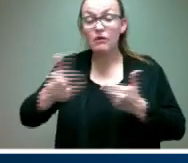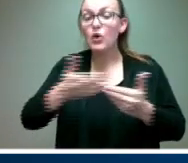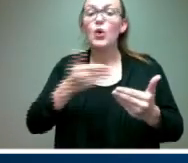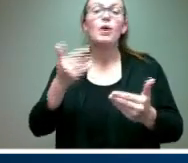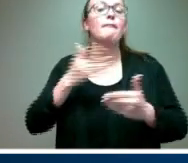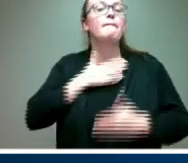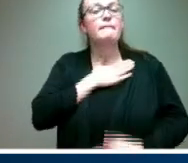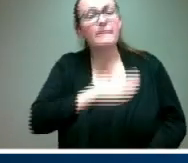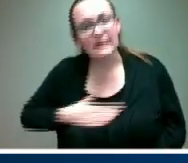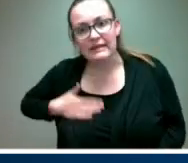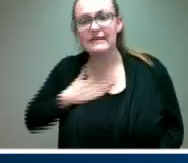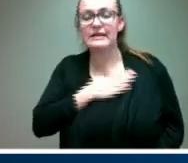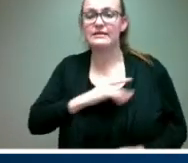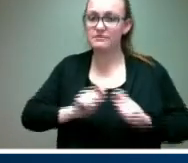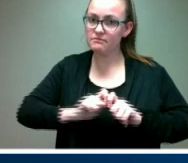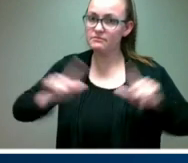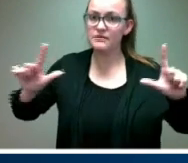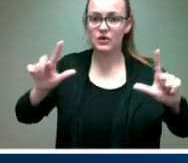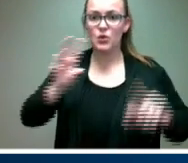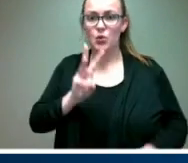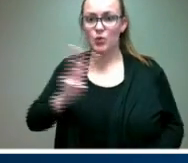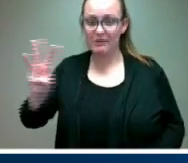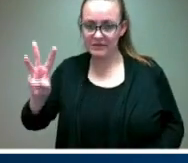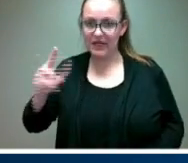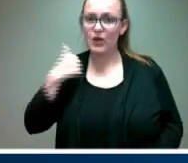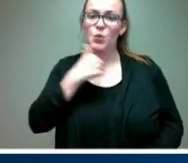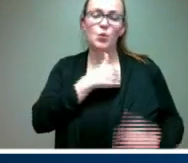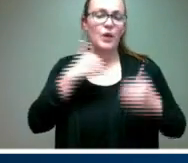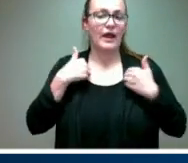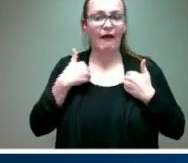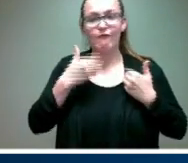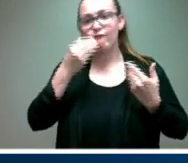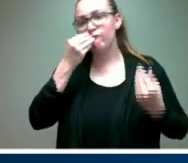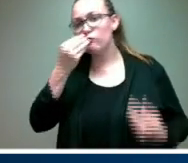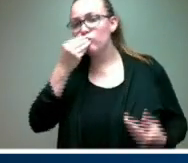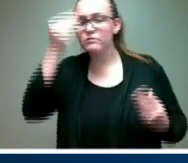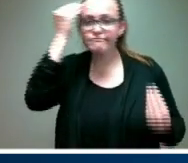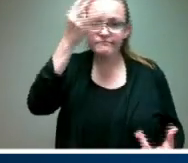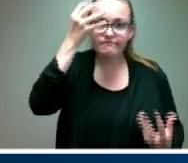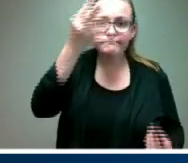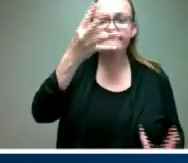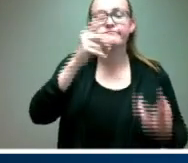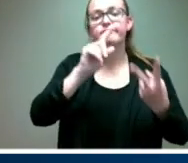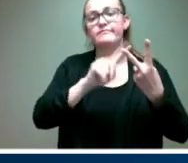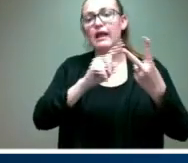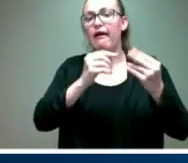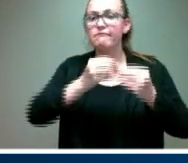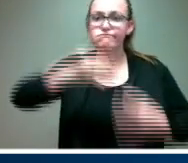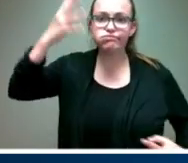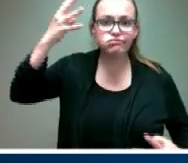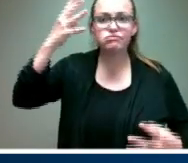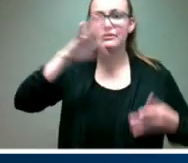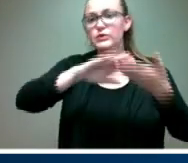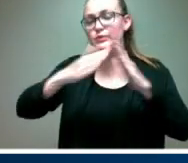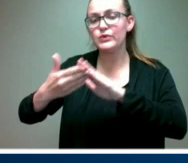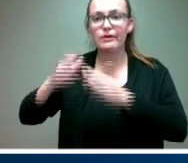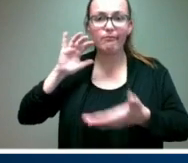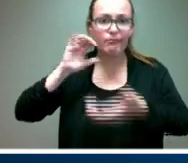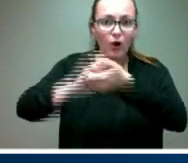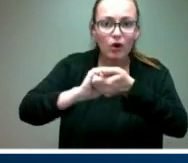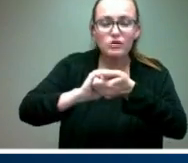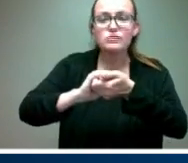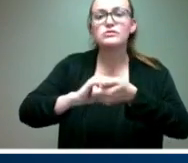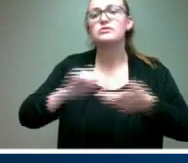food. We have our community partners on there. We've even developed a partnership and action team of